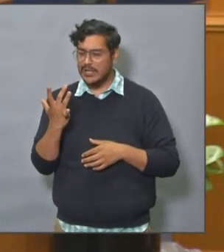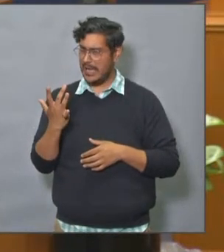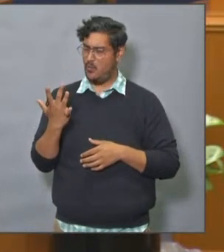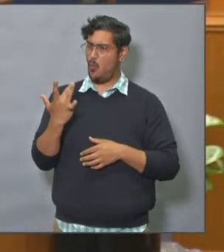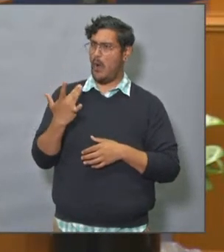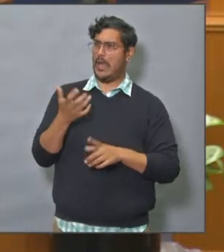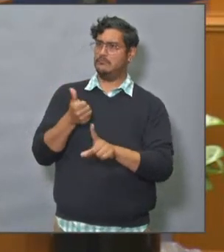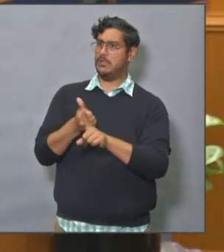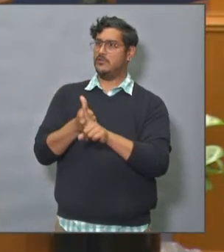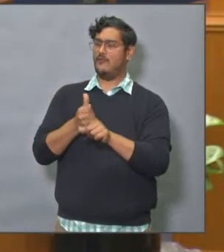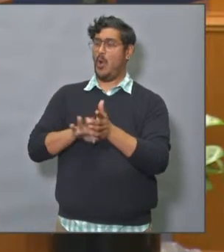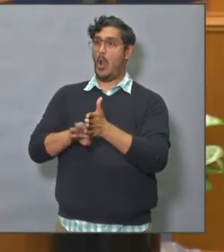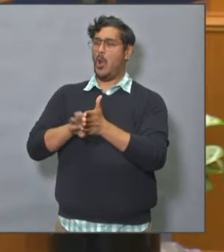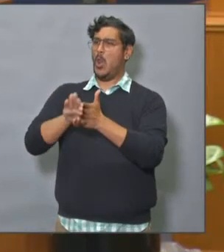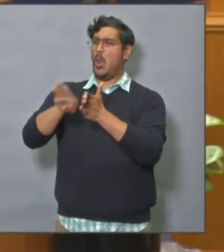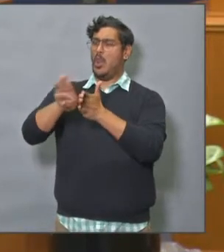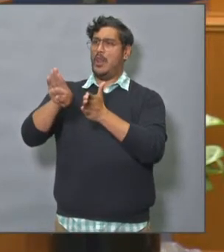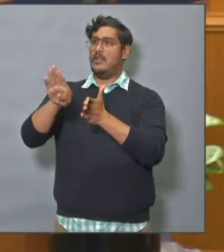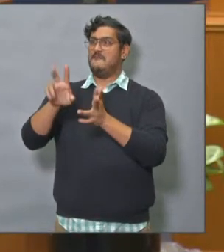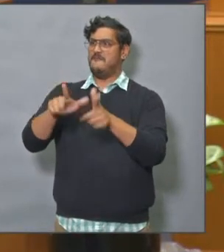of infections.